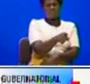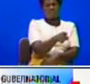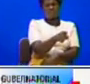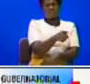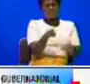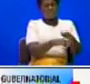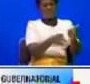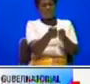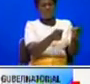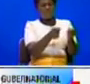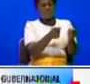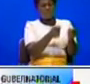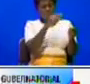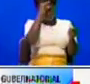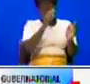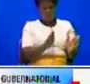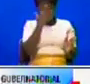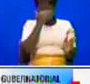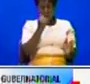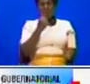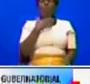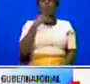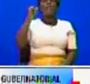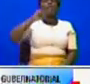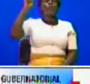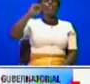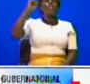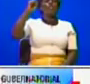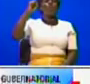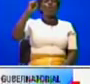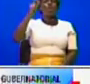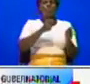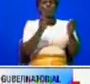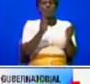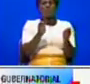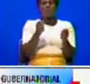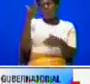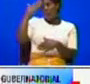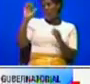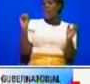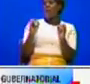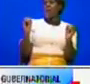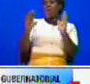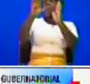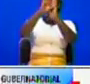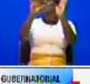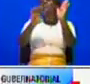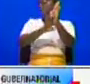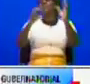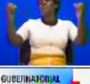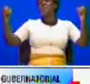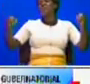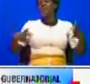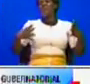being a deputy governor because he needs a political muscle at the top. So we really do not know. The constitution is very clear that the